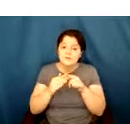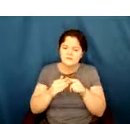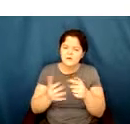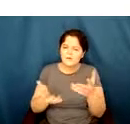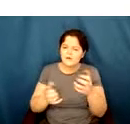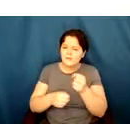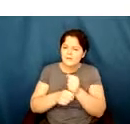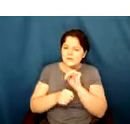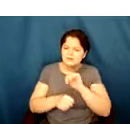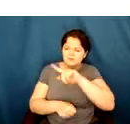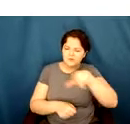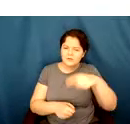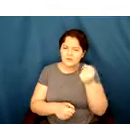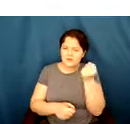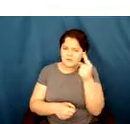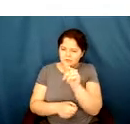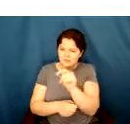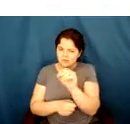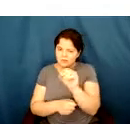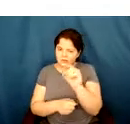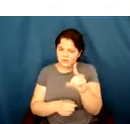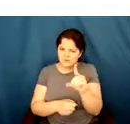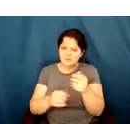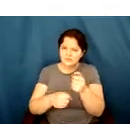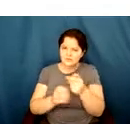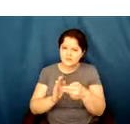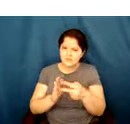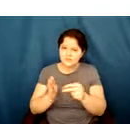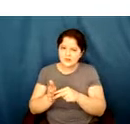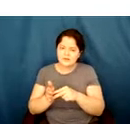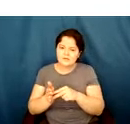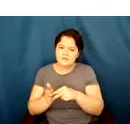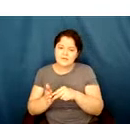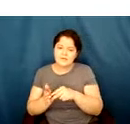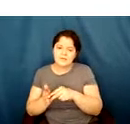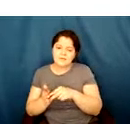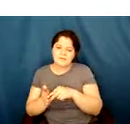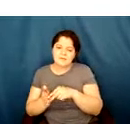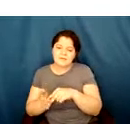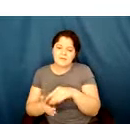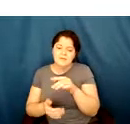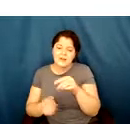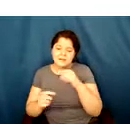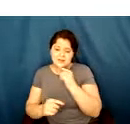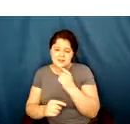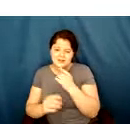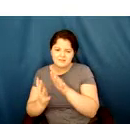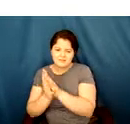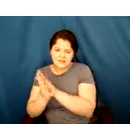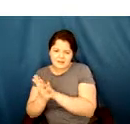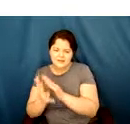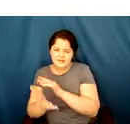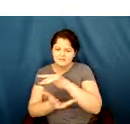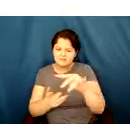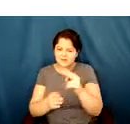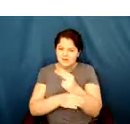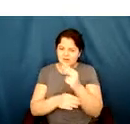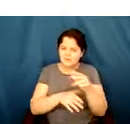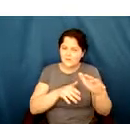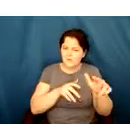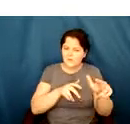TOD is. It is dense, mixed-use, walkable development close to high-quality